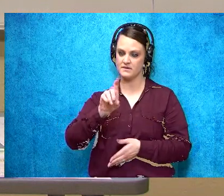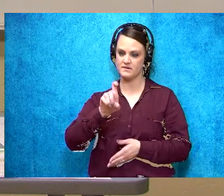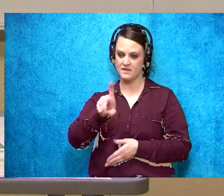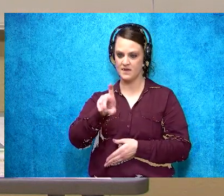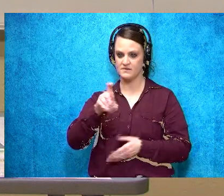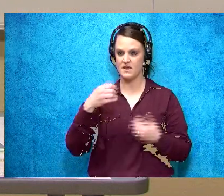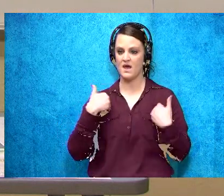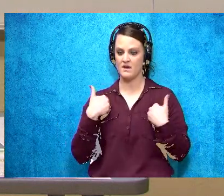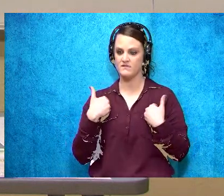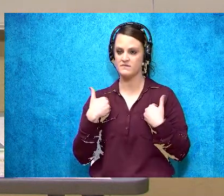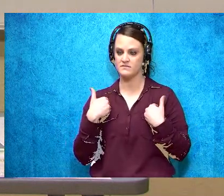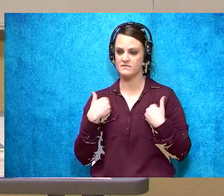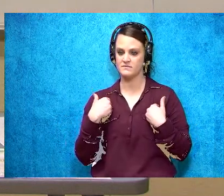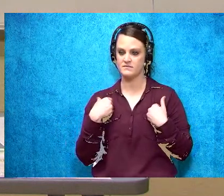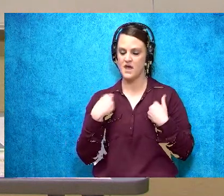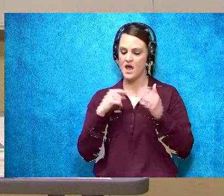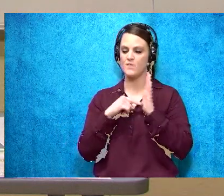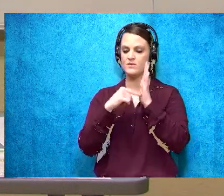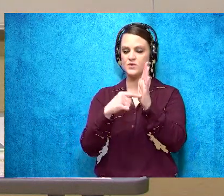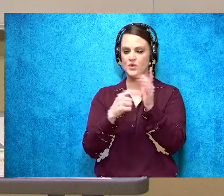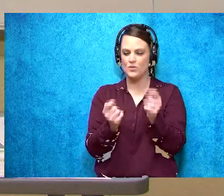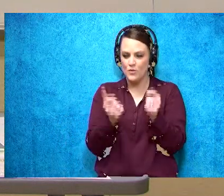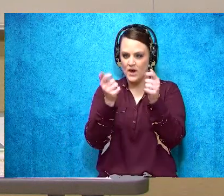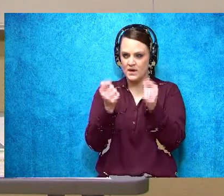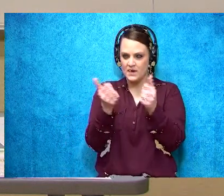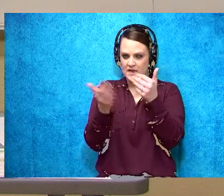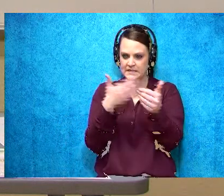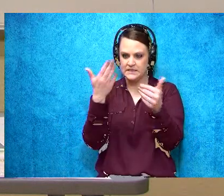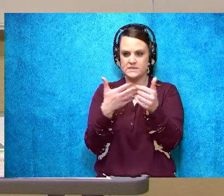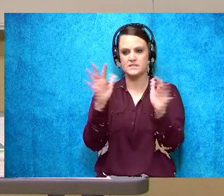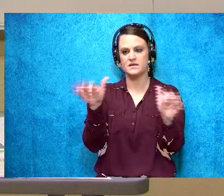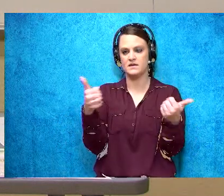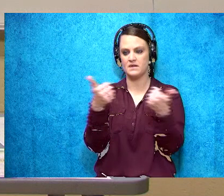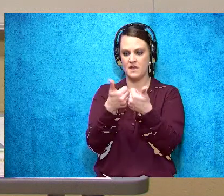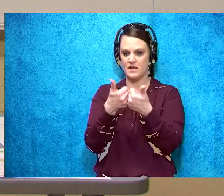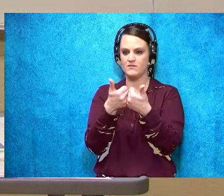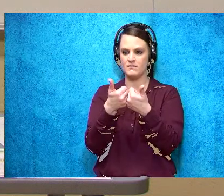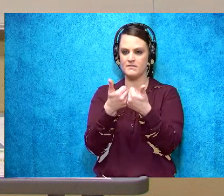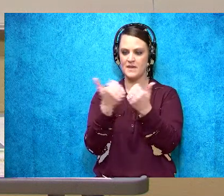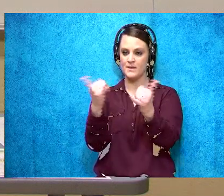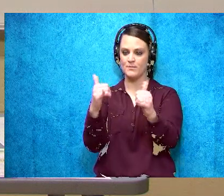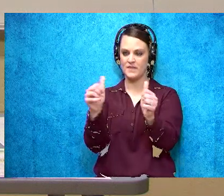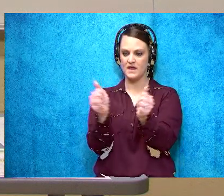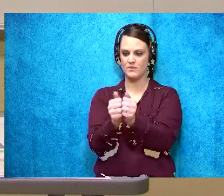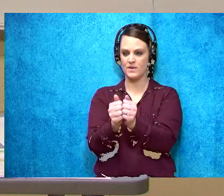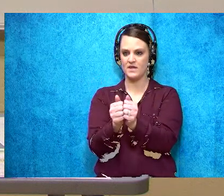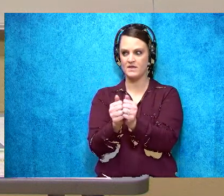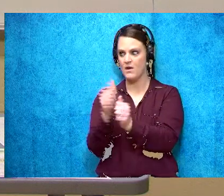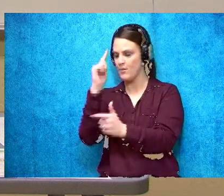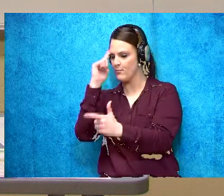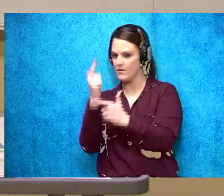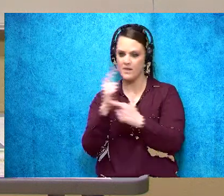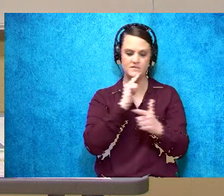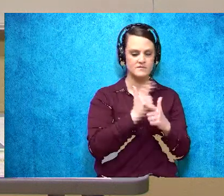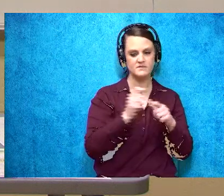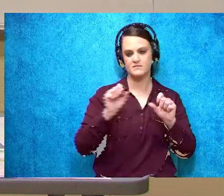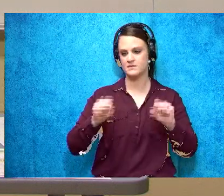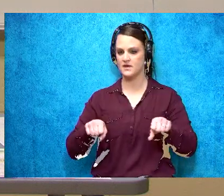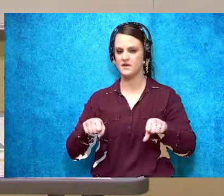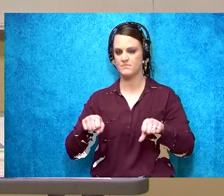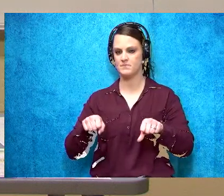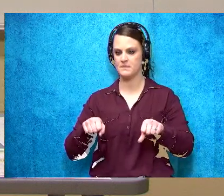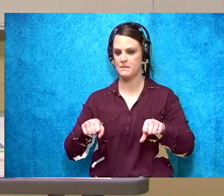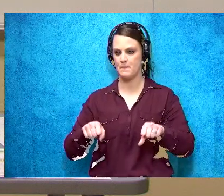show you a quick, easy game that you could play with your brothers and sisters at home.